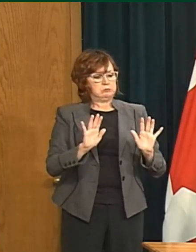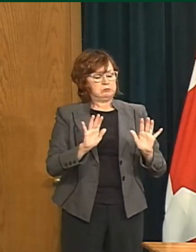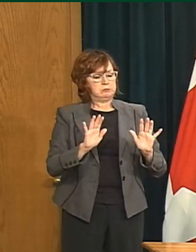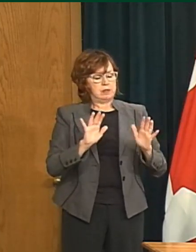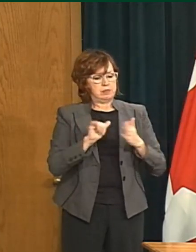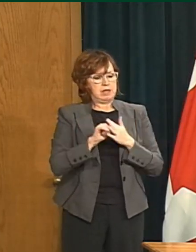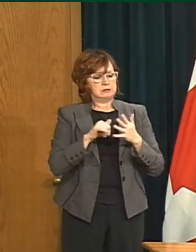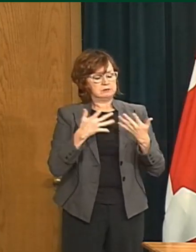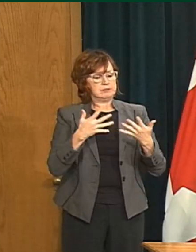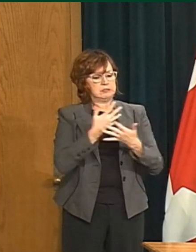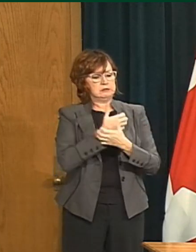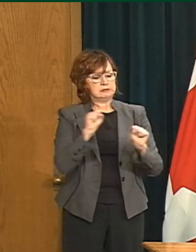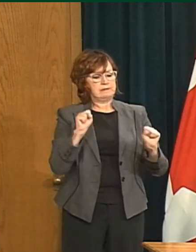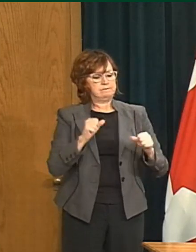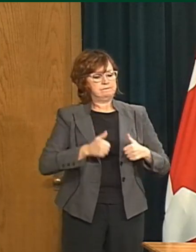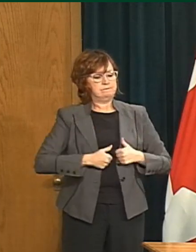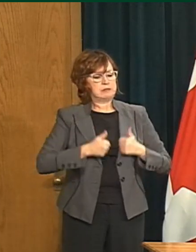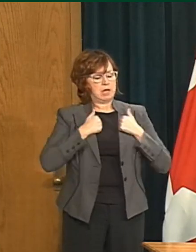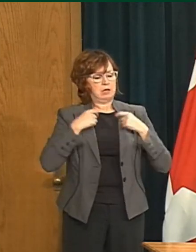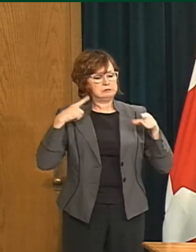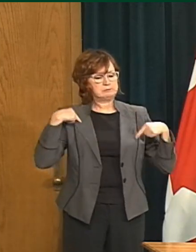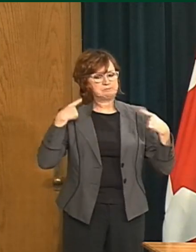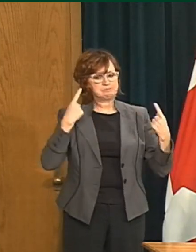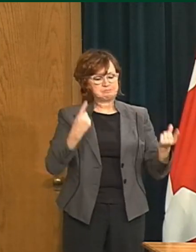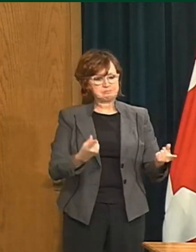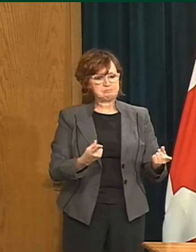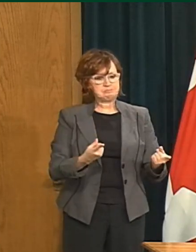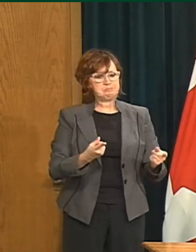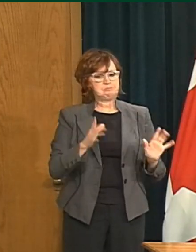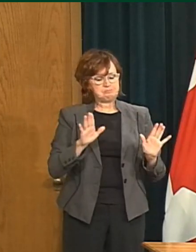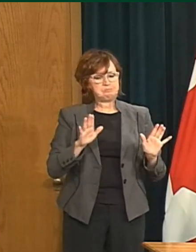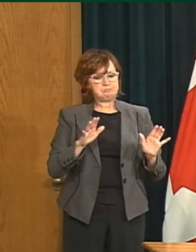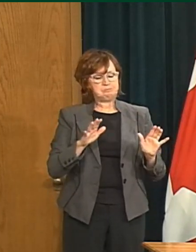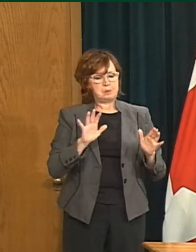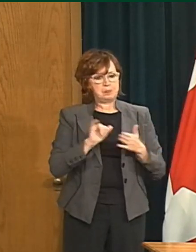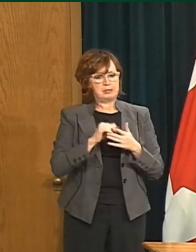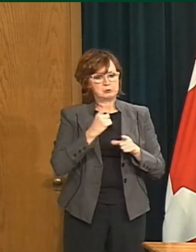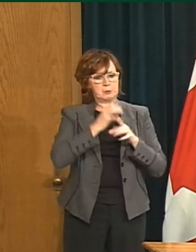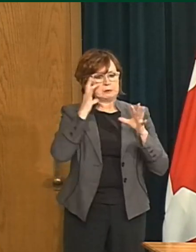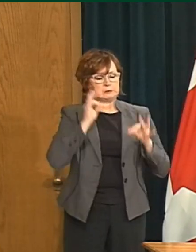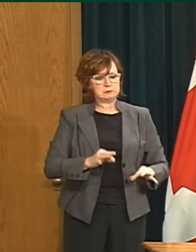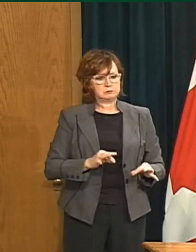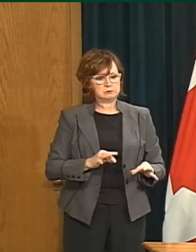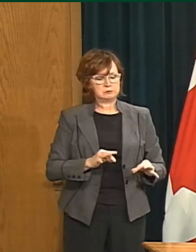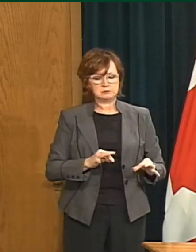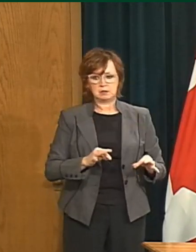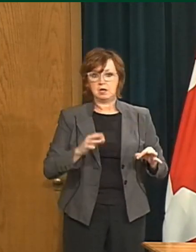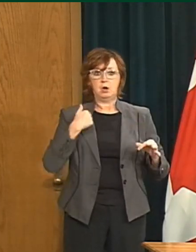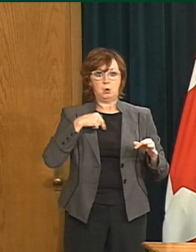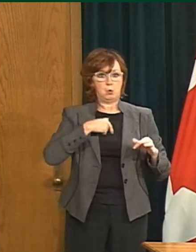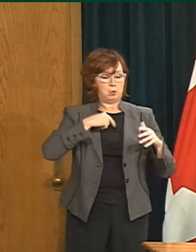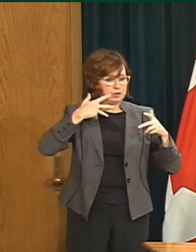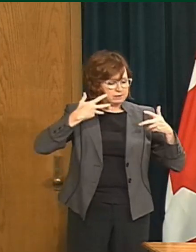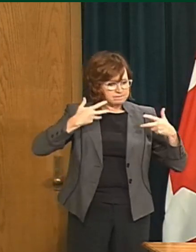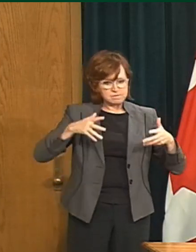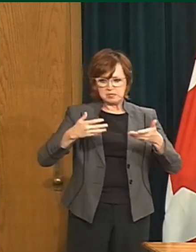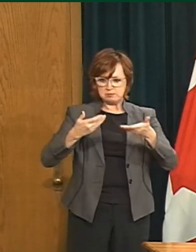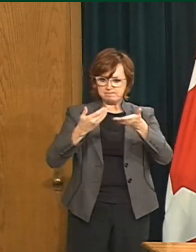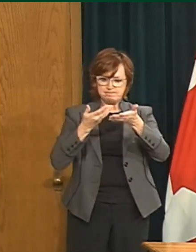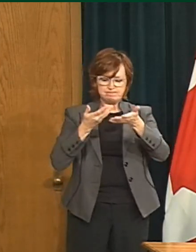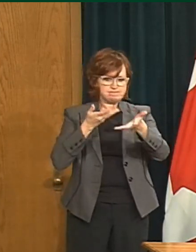much aware and in conversations with people across this province on ensuring that we have the health